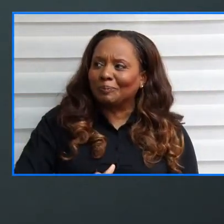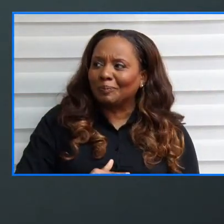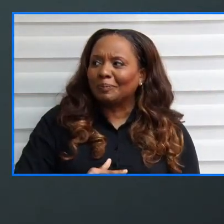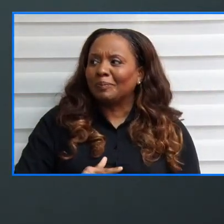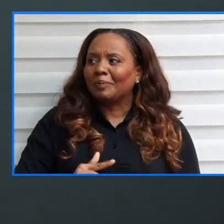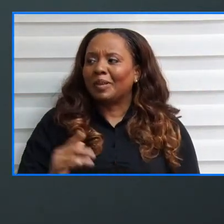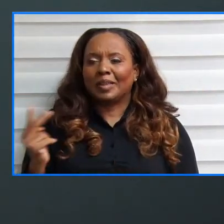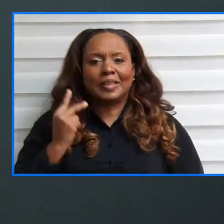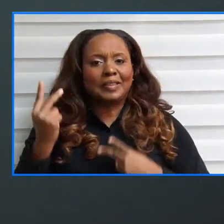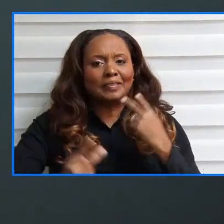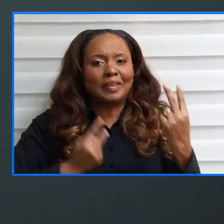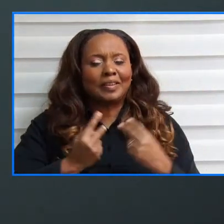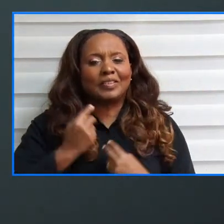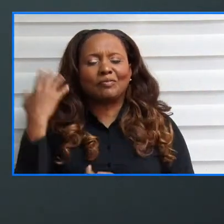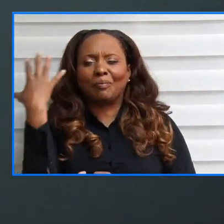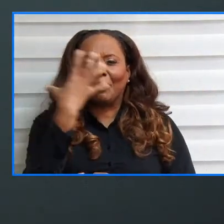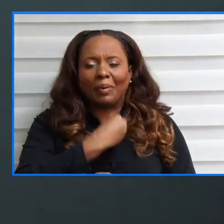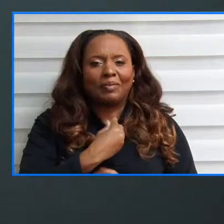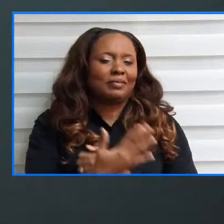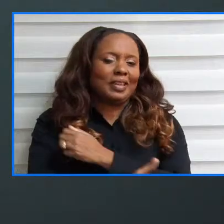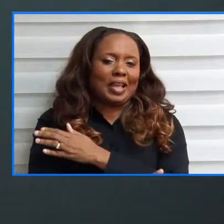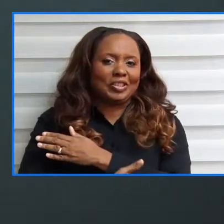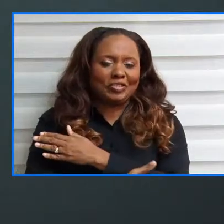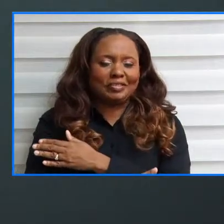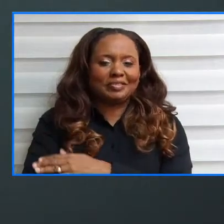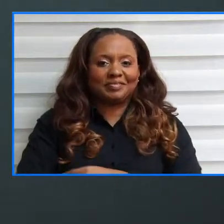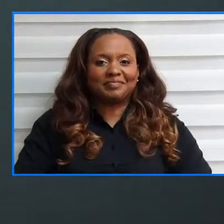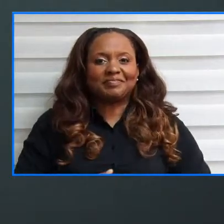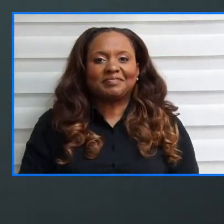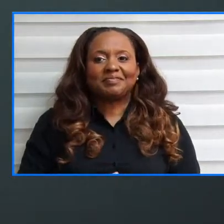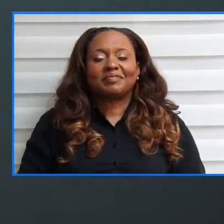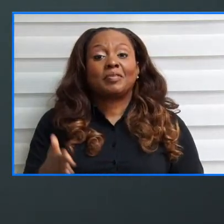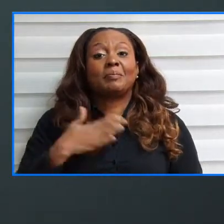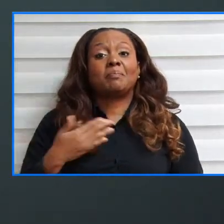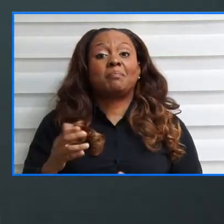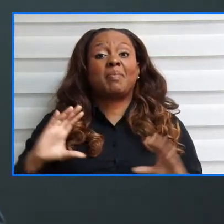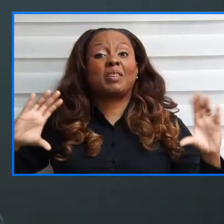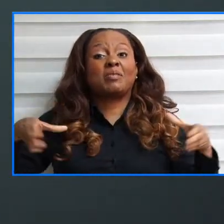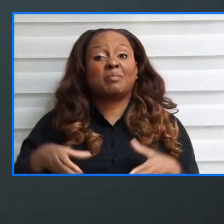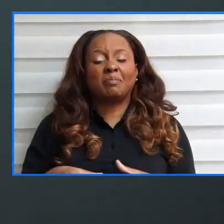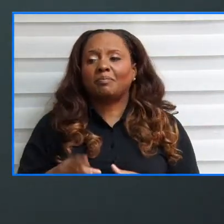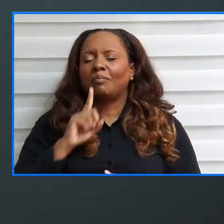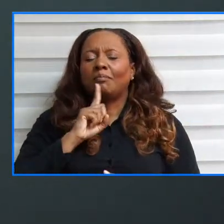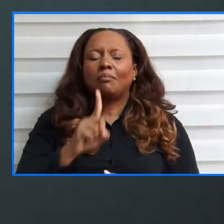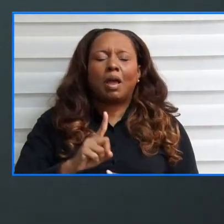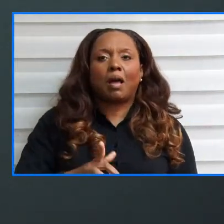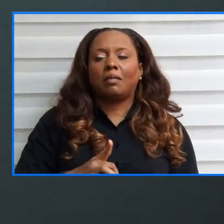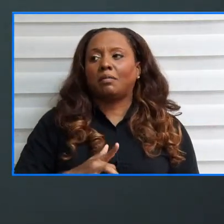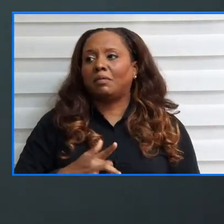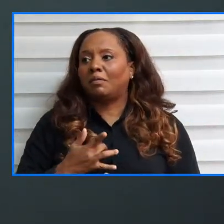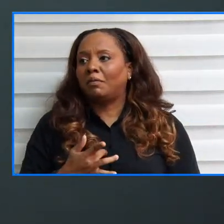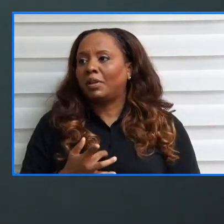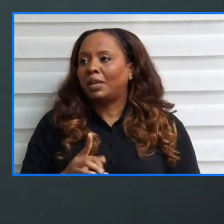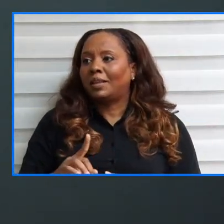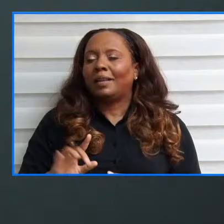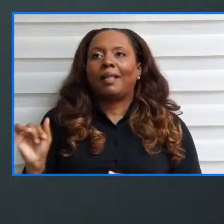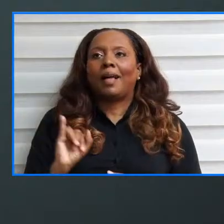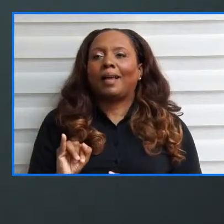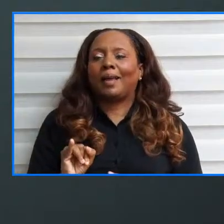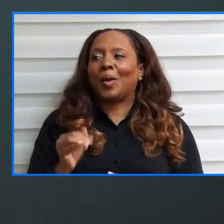this beautiful country. My delegation and myself feel right at